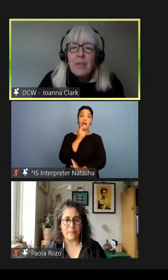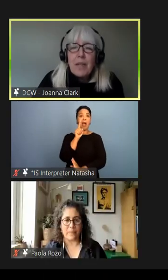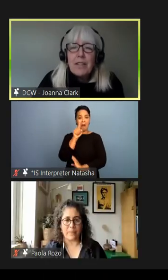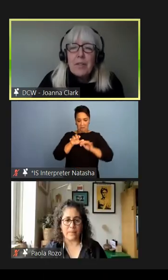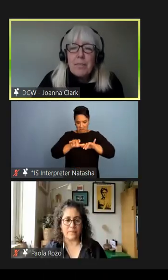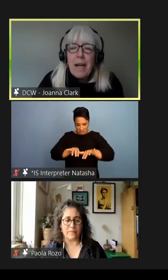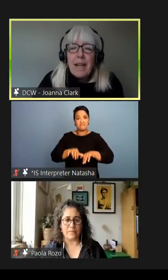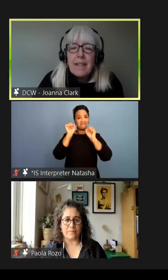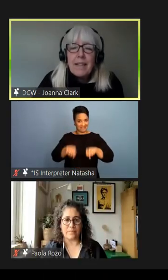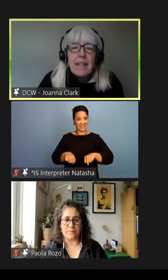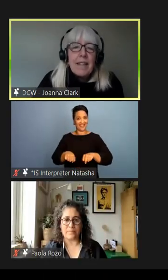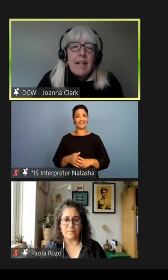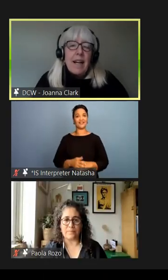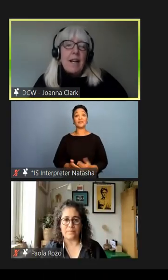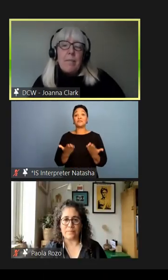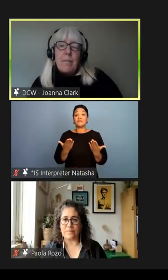now welcome back